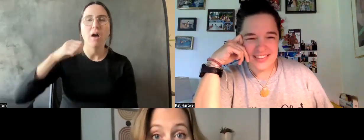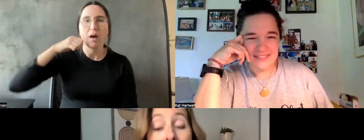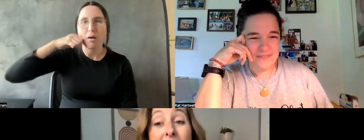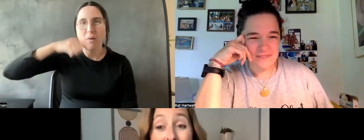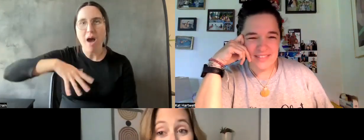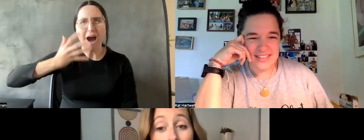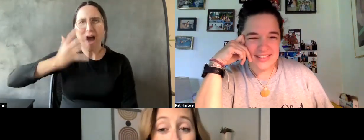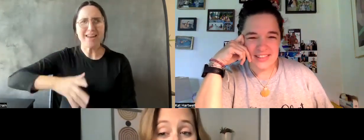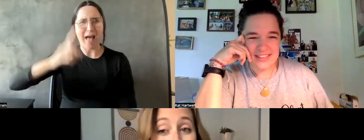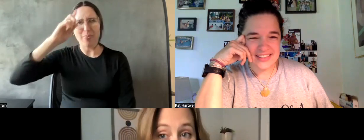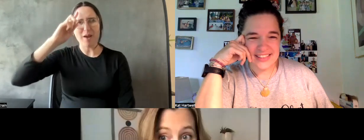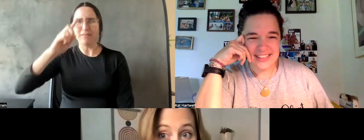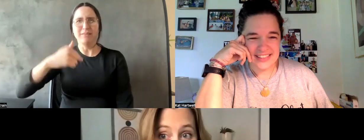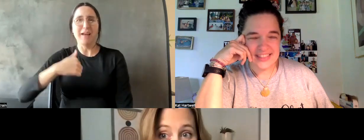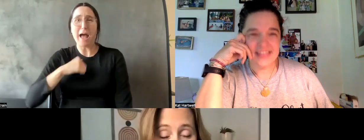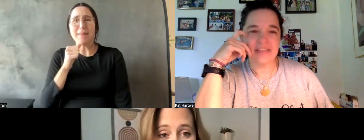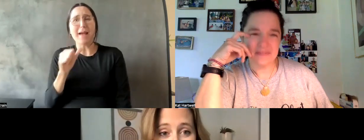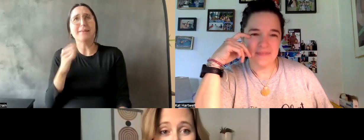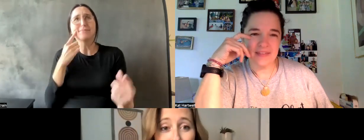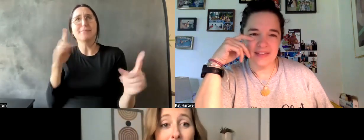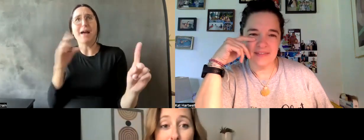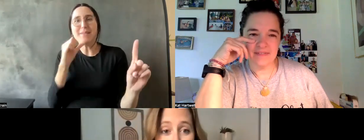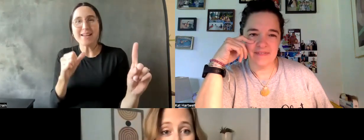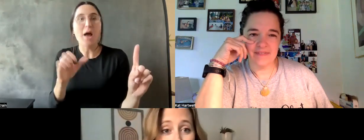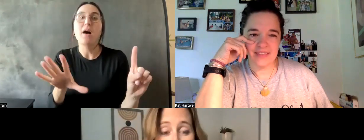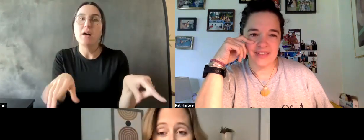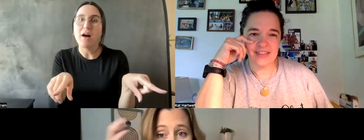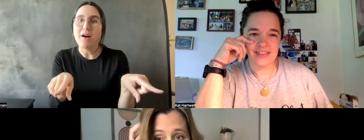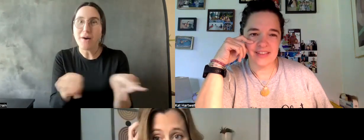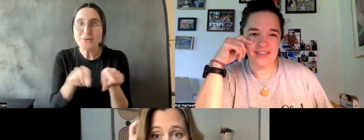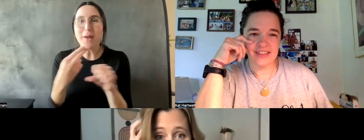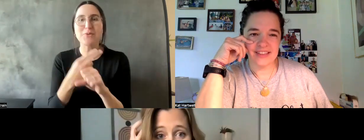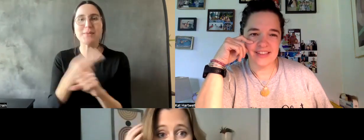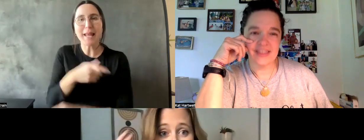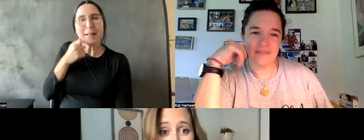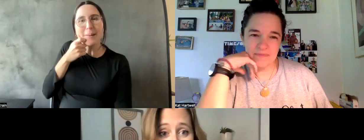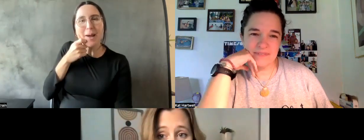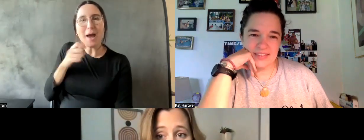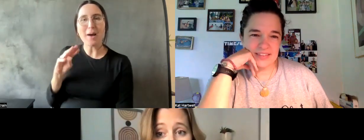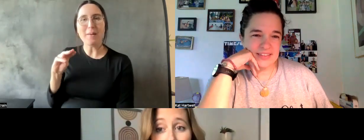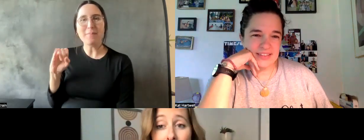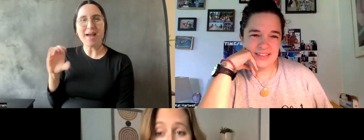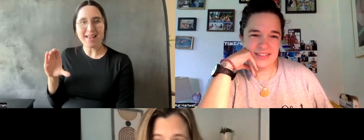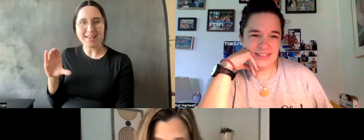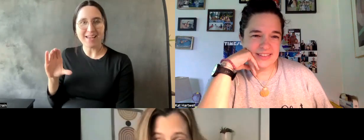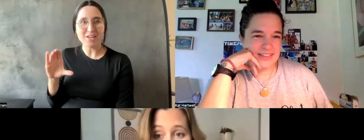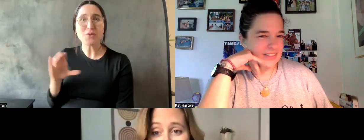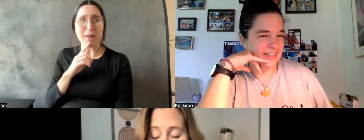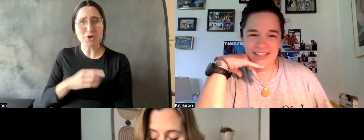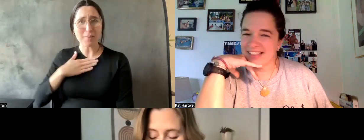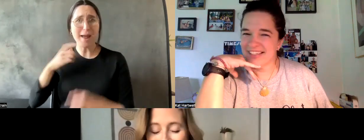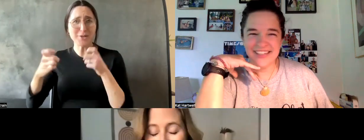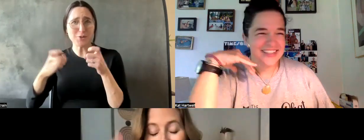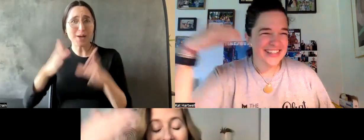it. And I'm mic'd up. Okay. So I'm sure all my director can hear in his headphones is